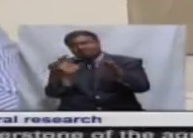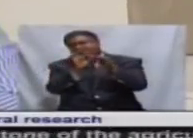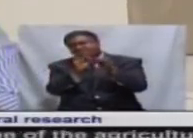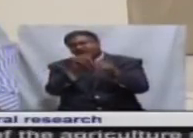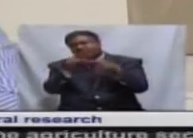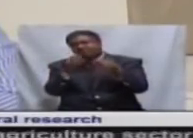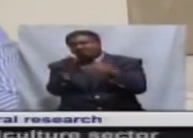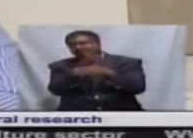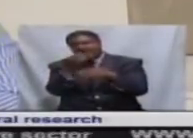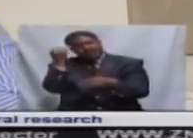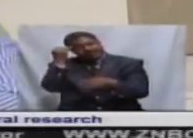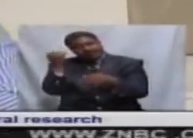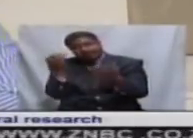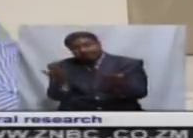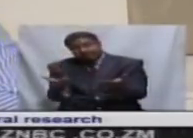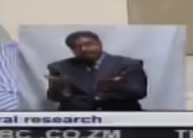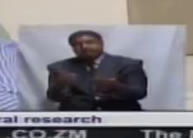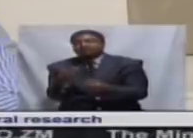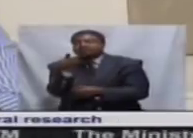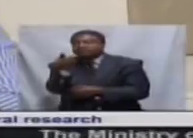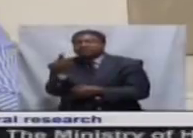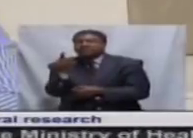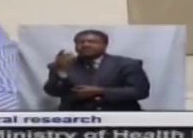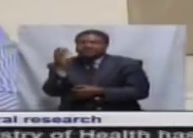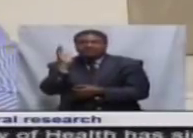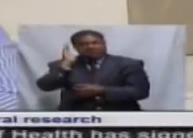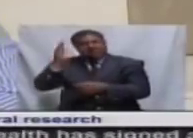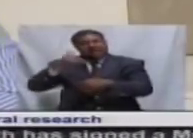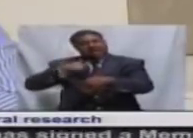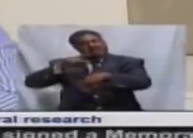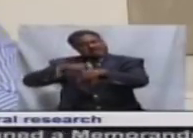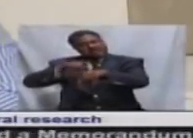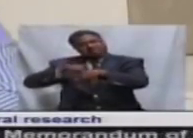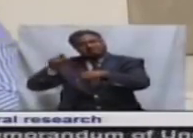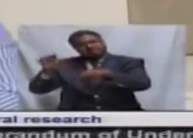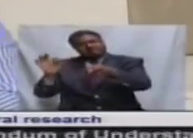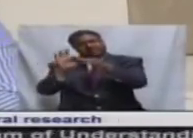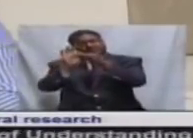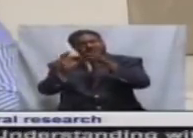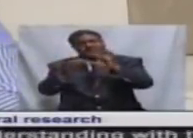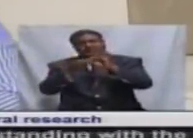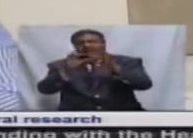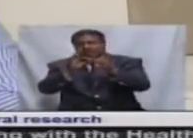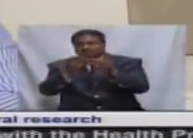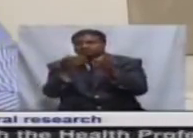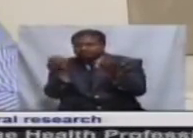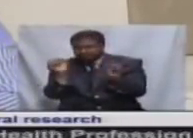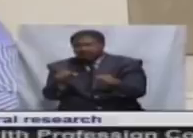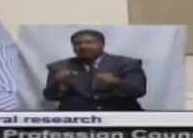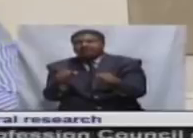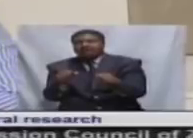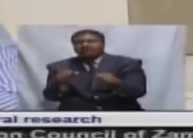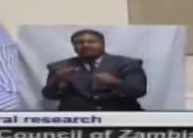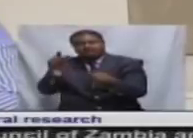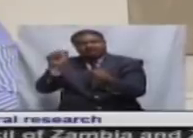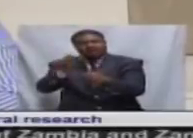this activity we are witnessing today. The training of specialists in the areas where they are